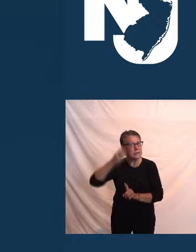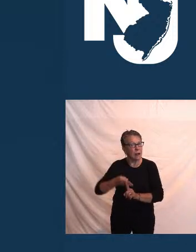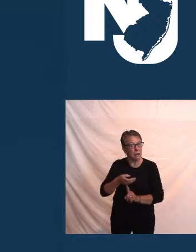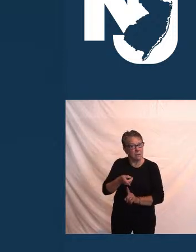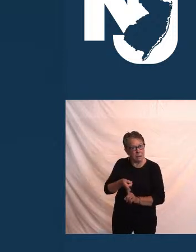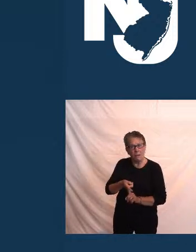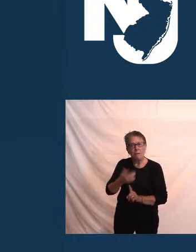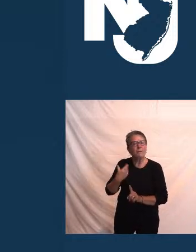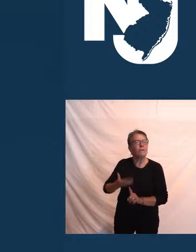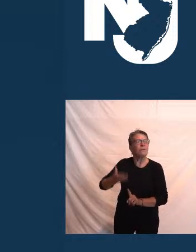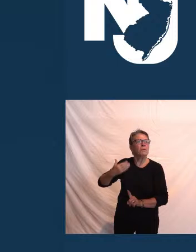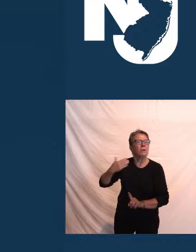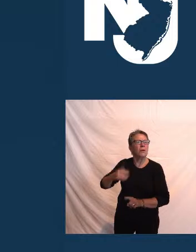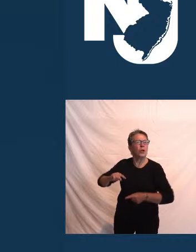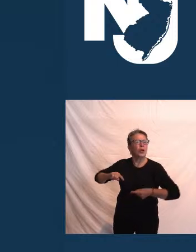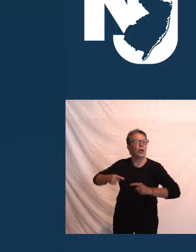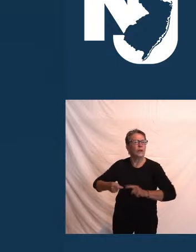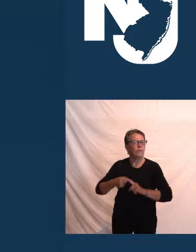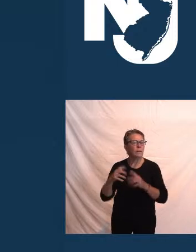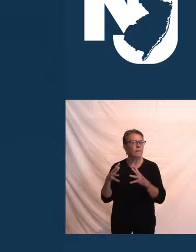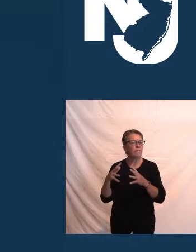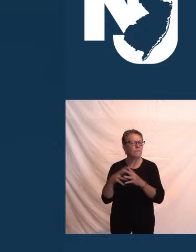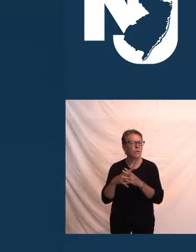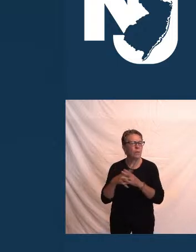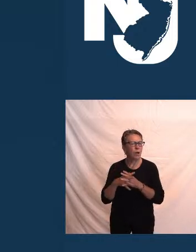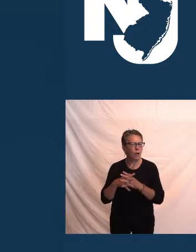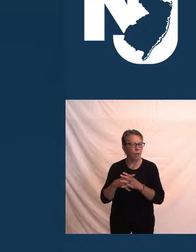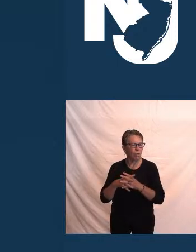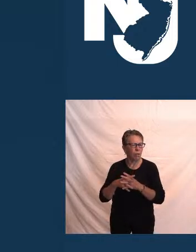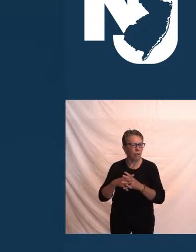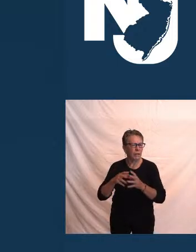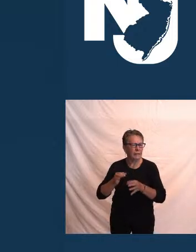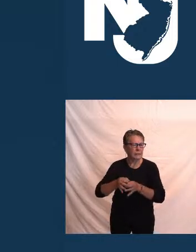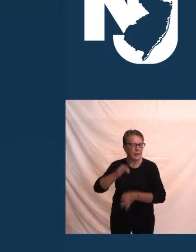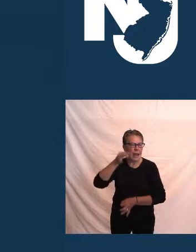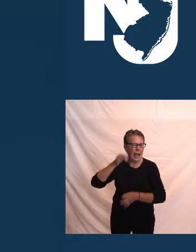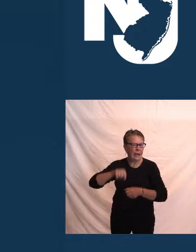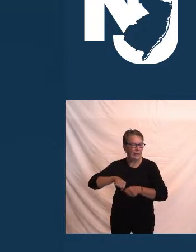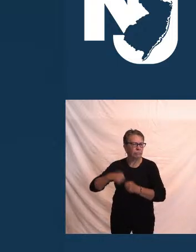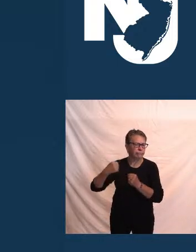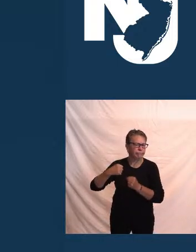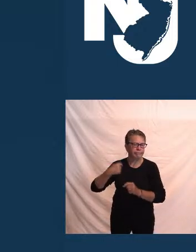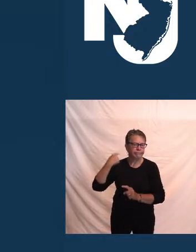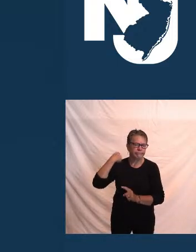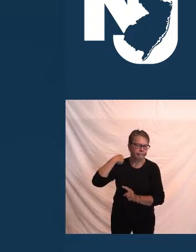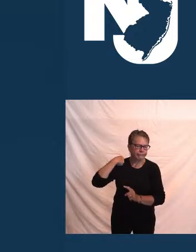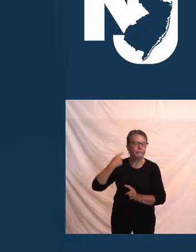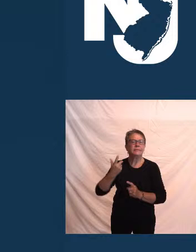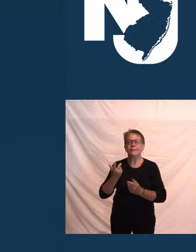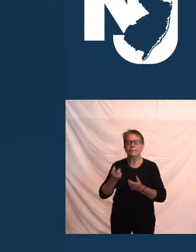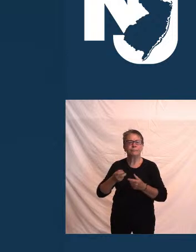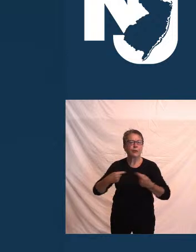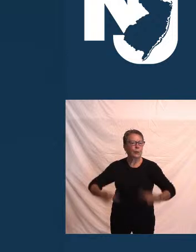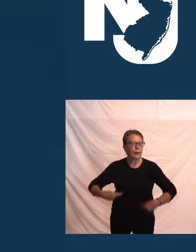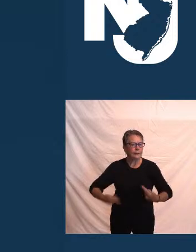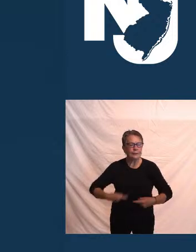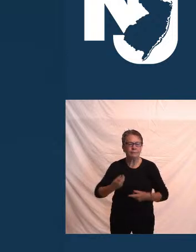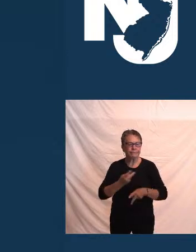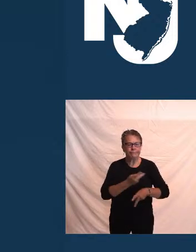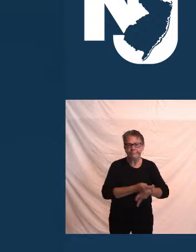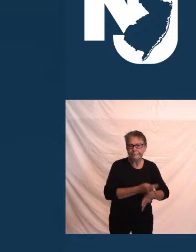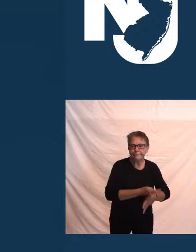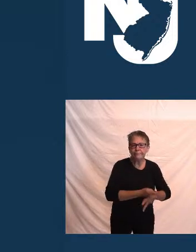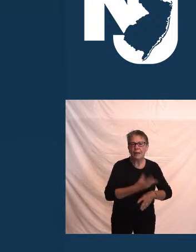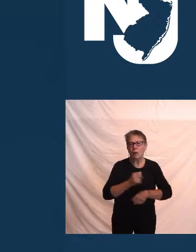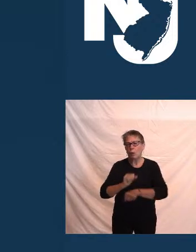injury in a football game at Rutgers. Mary was a devoted parishioner of New Brunswick St. Mary of Mount Virgin Roman Catholic